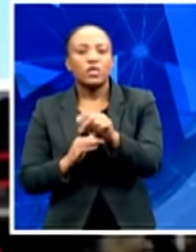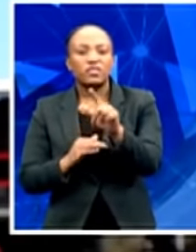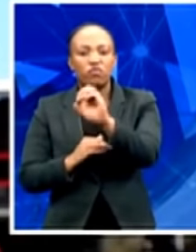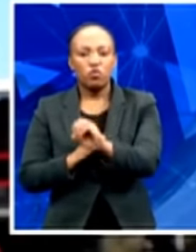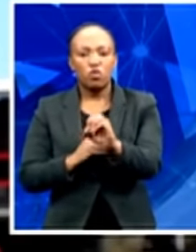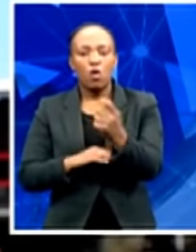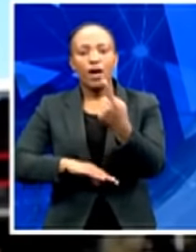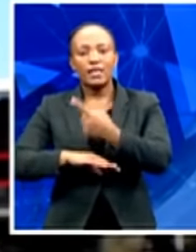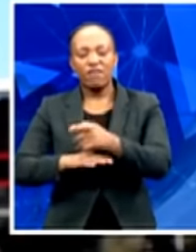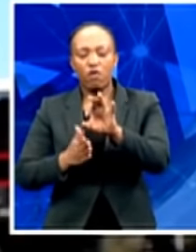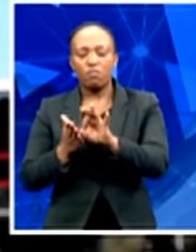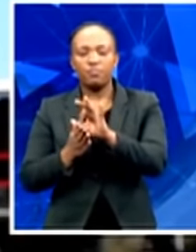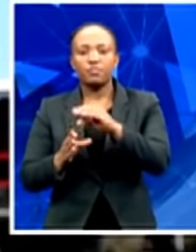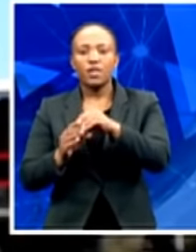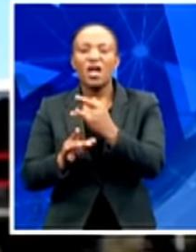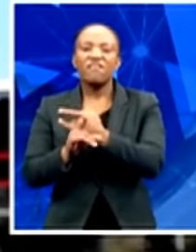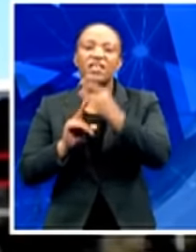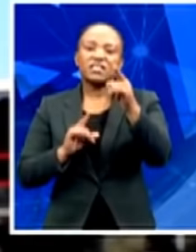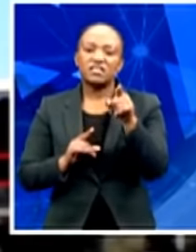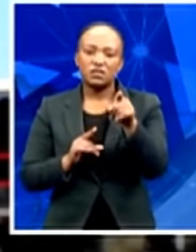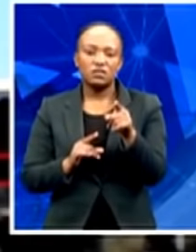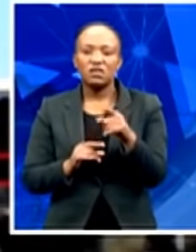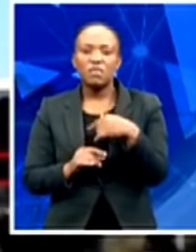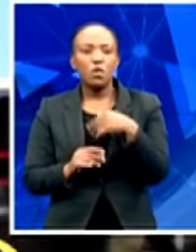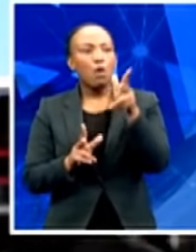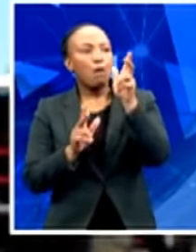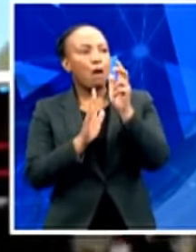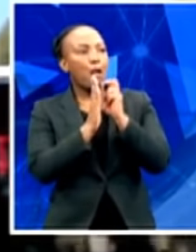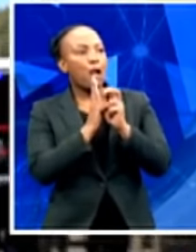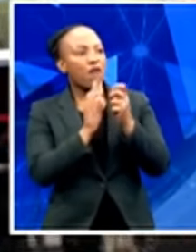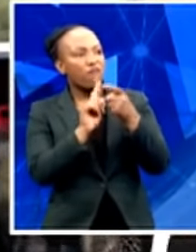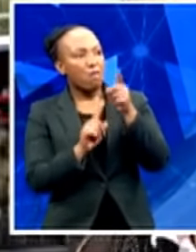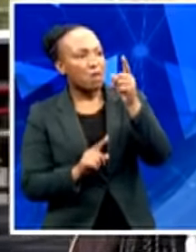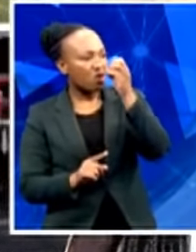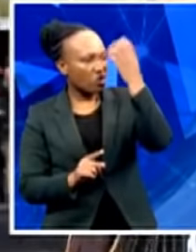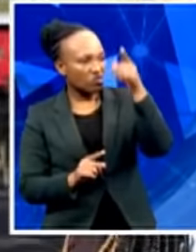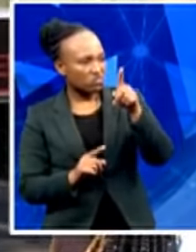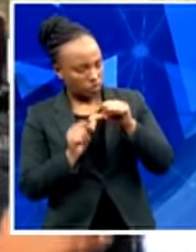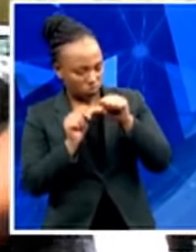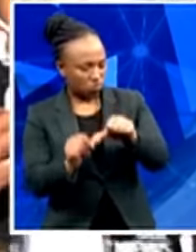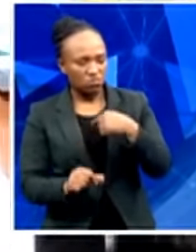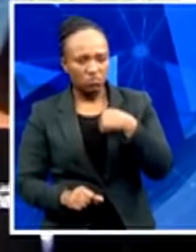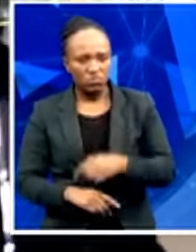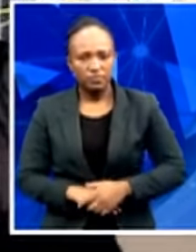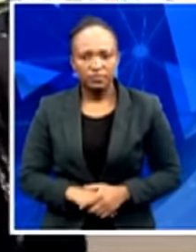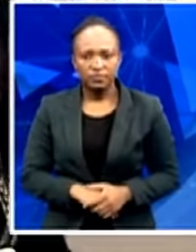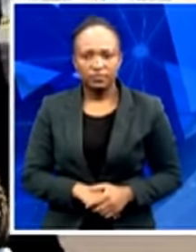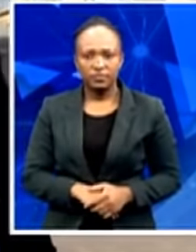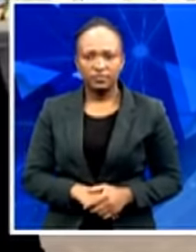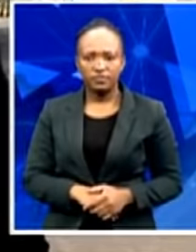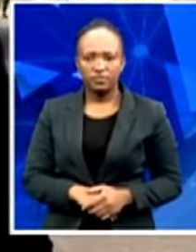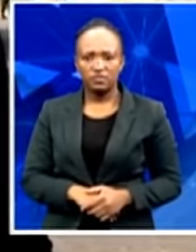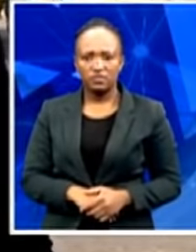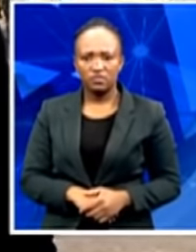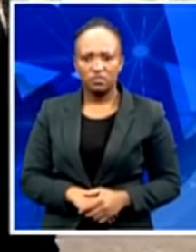to any nonsensical regulations that are coming from him. We are proceeding. Thank you so much, Desiree. That was Marshall Lamine, the Secretary General of the